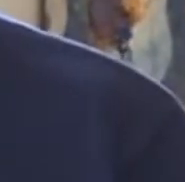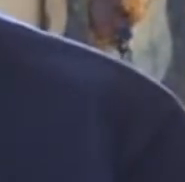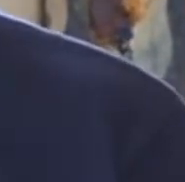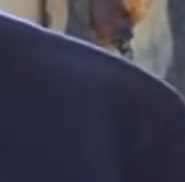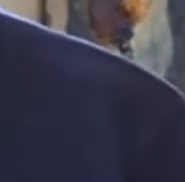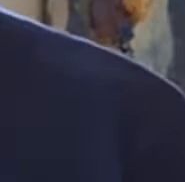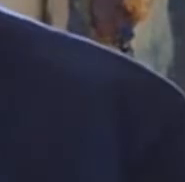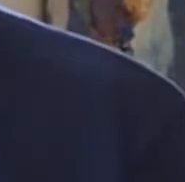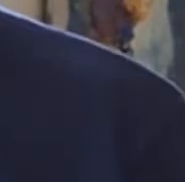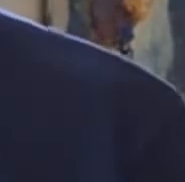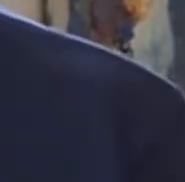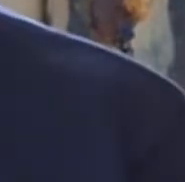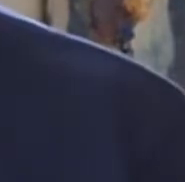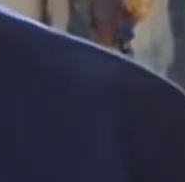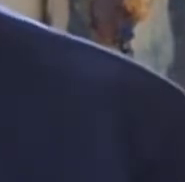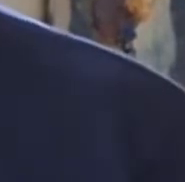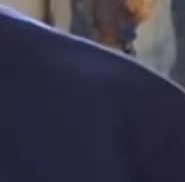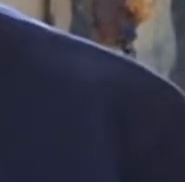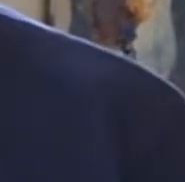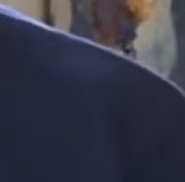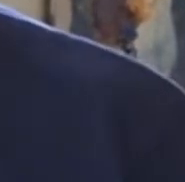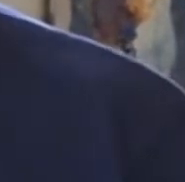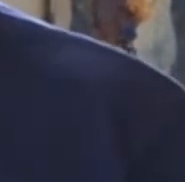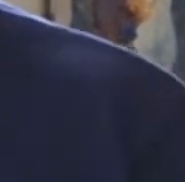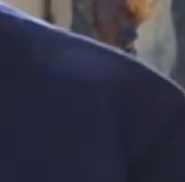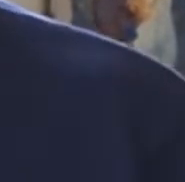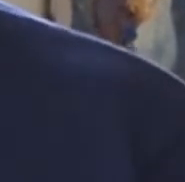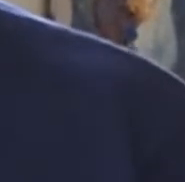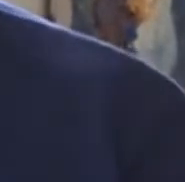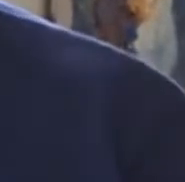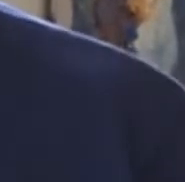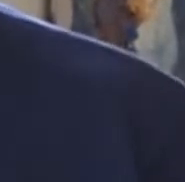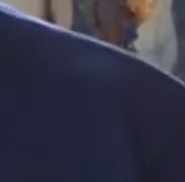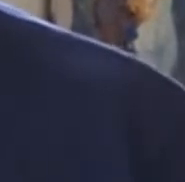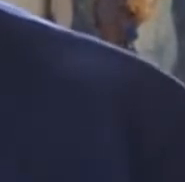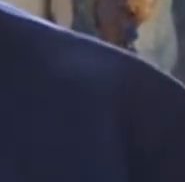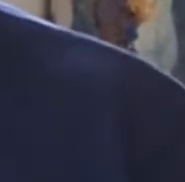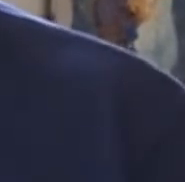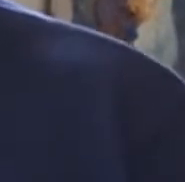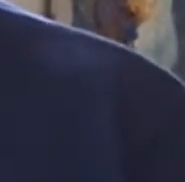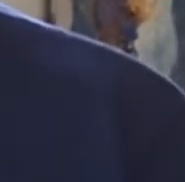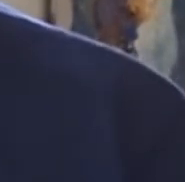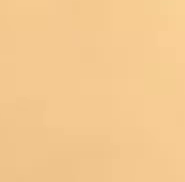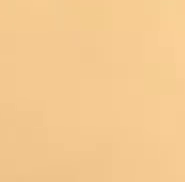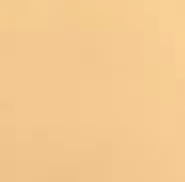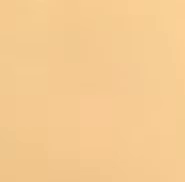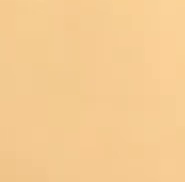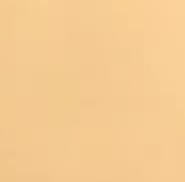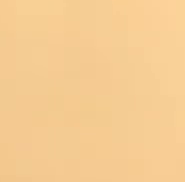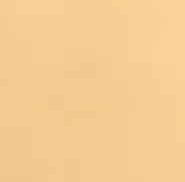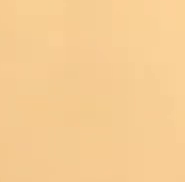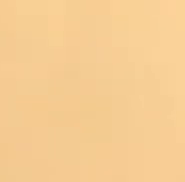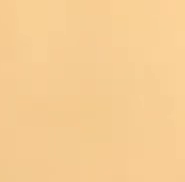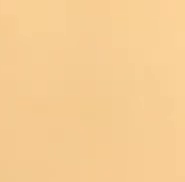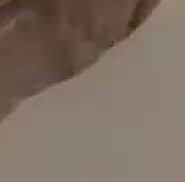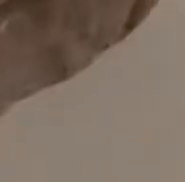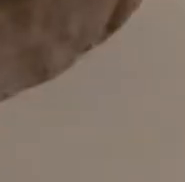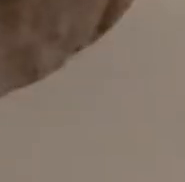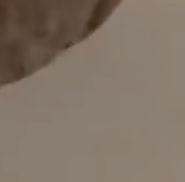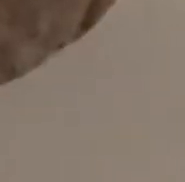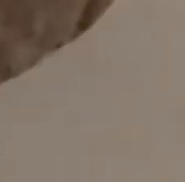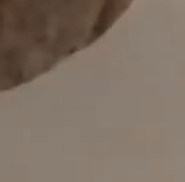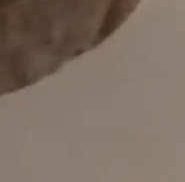And Africa is beauty, as in it's very beautiful. Almost everything we touch is very beautiful. The Urembo